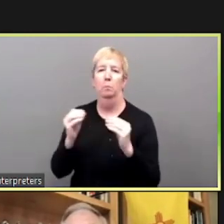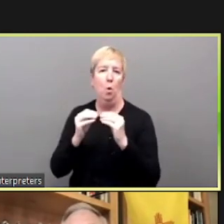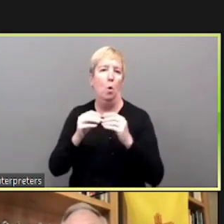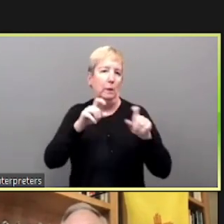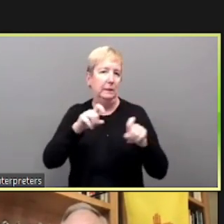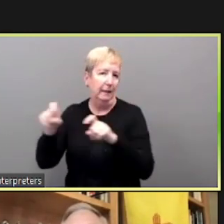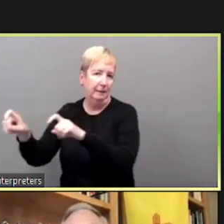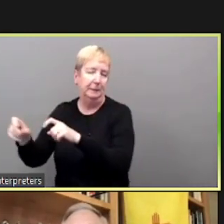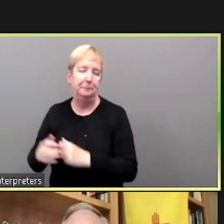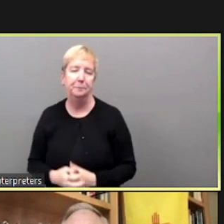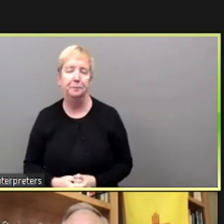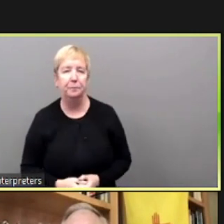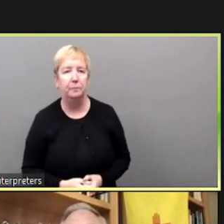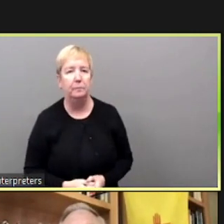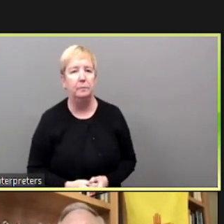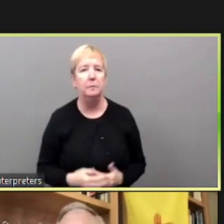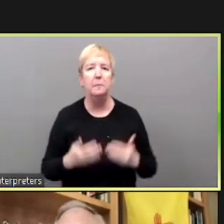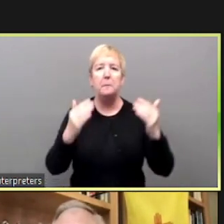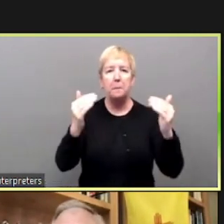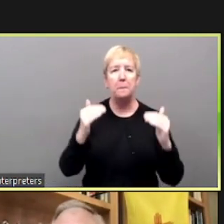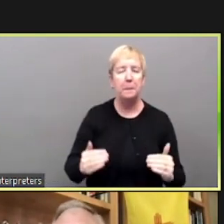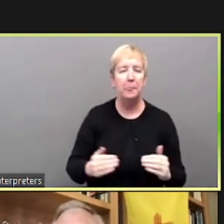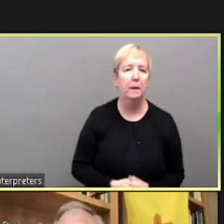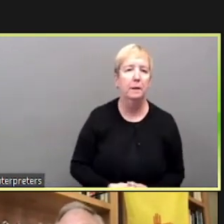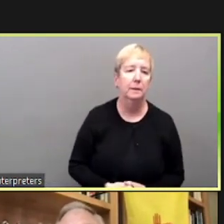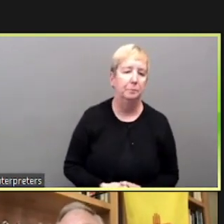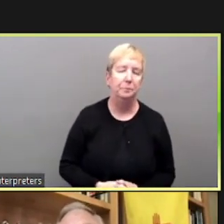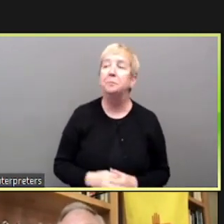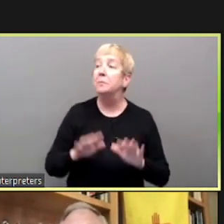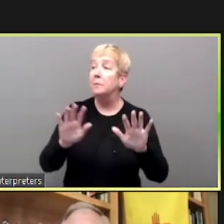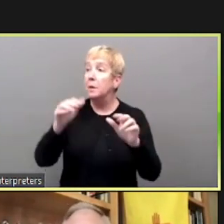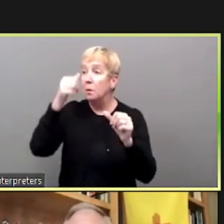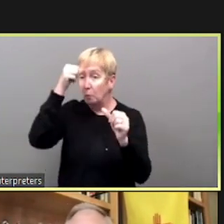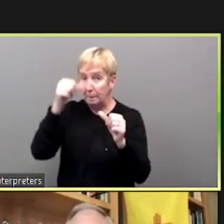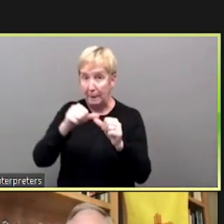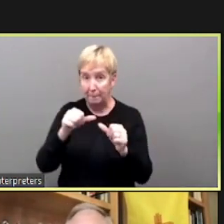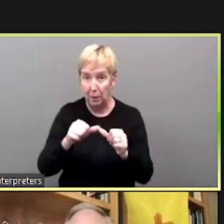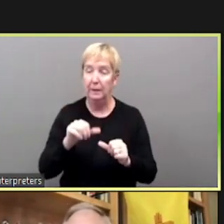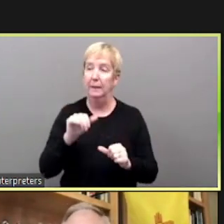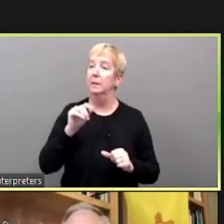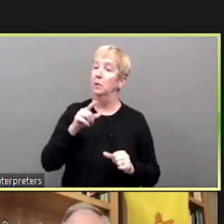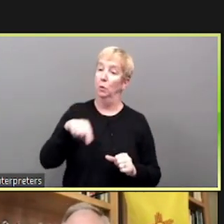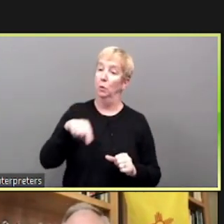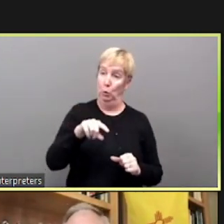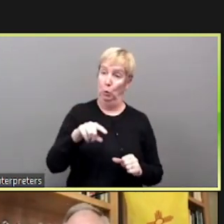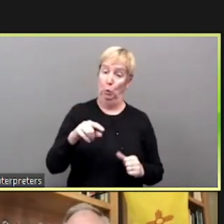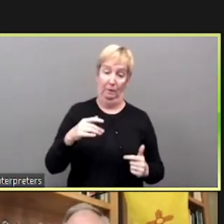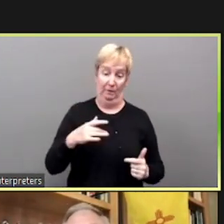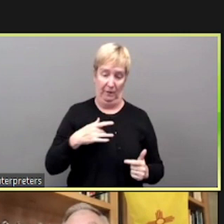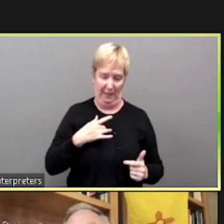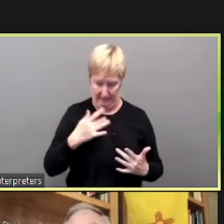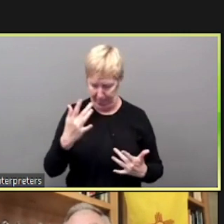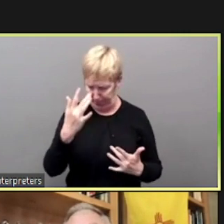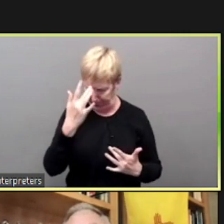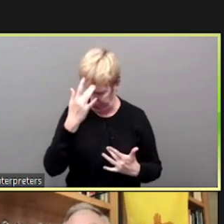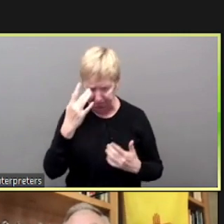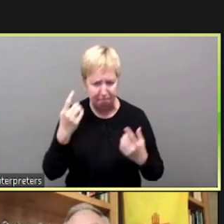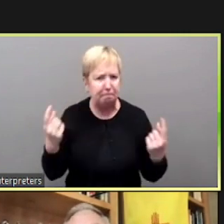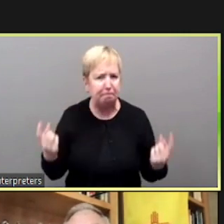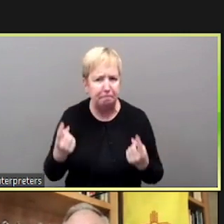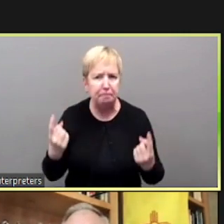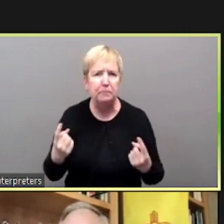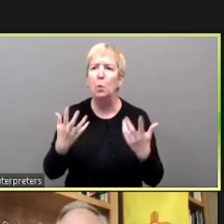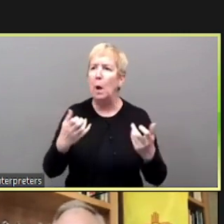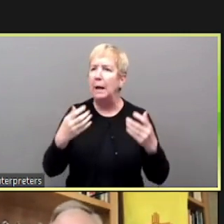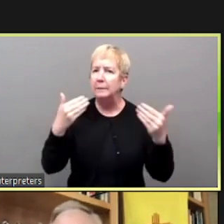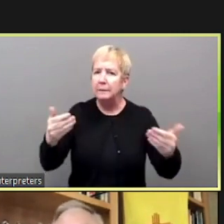please. And just a reminder to get tested. If you have symptoms, if you don't have symptoms, but